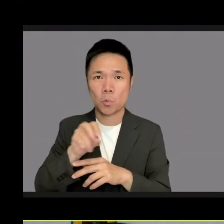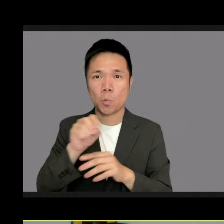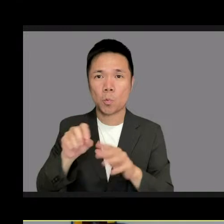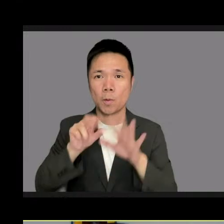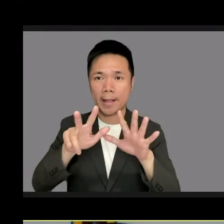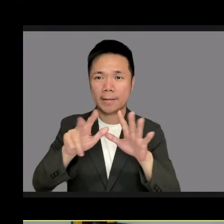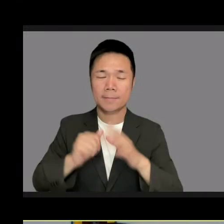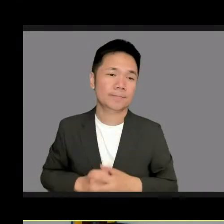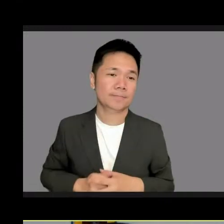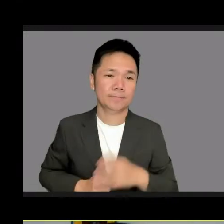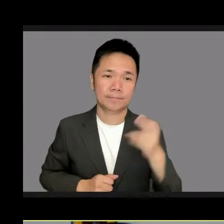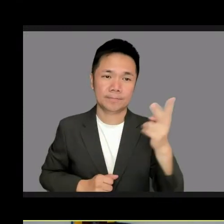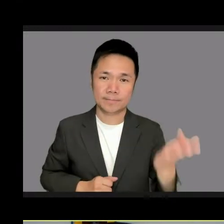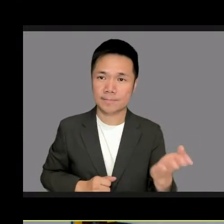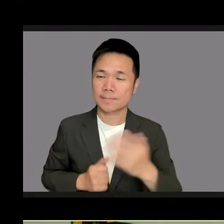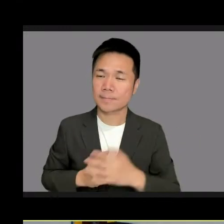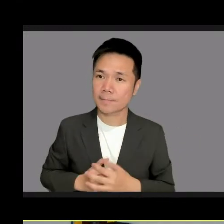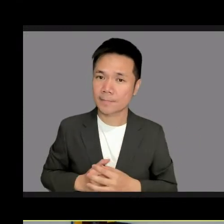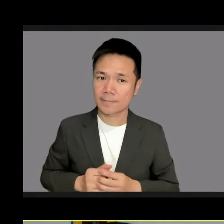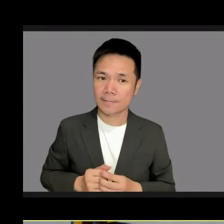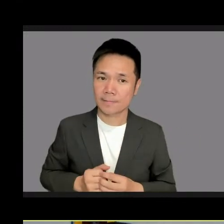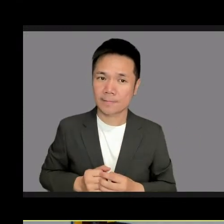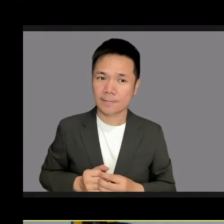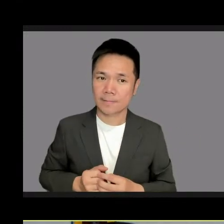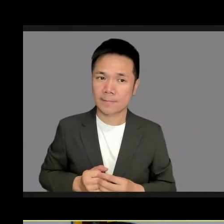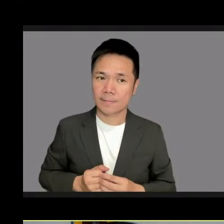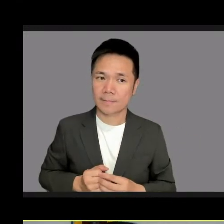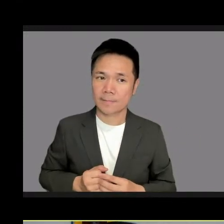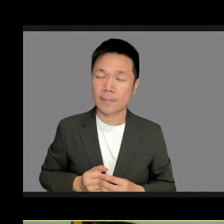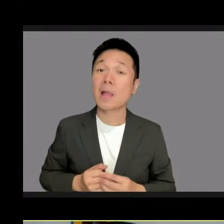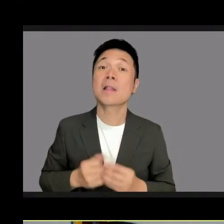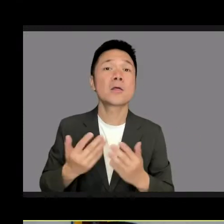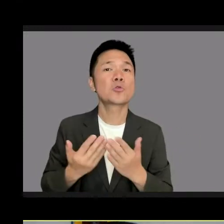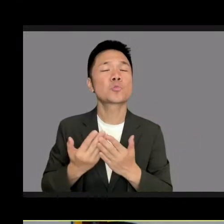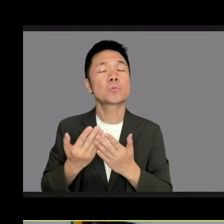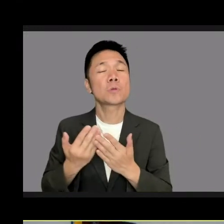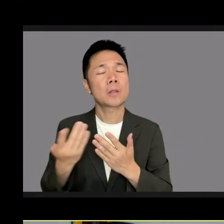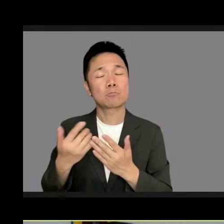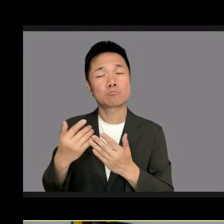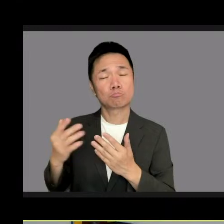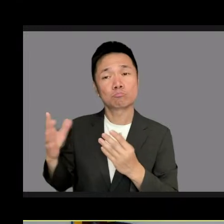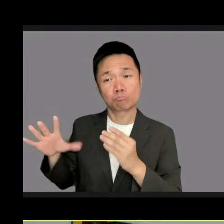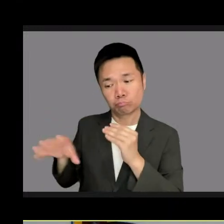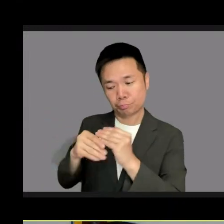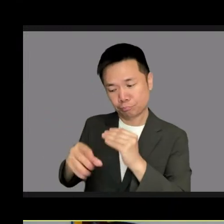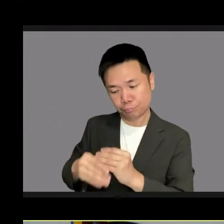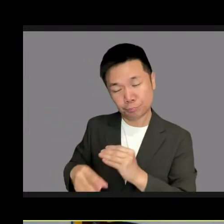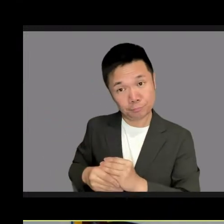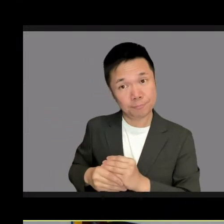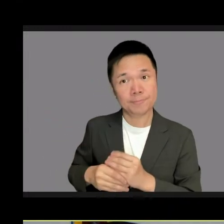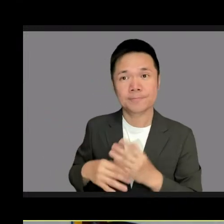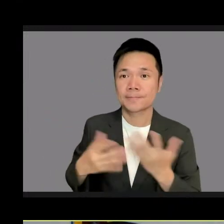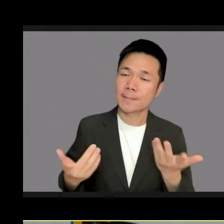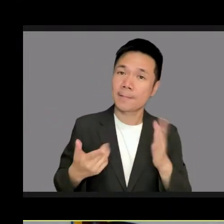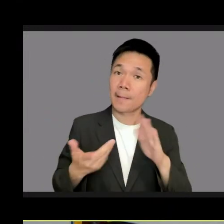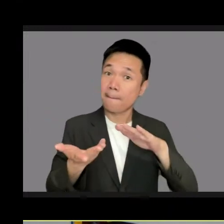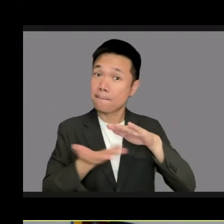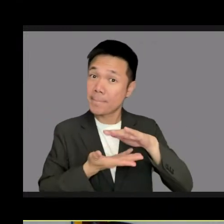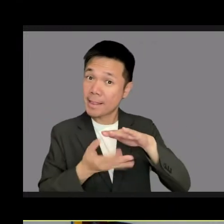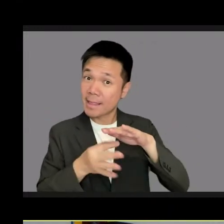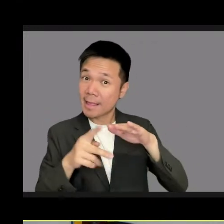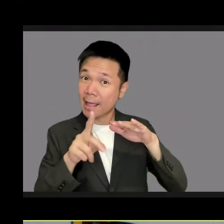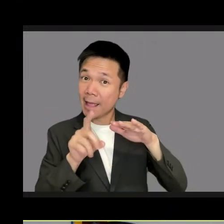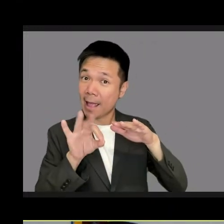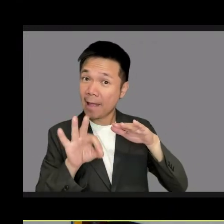to these new components that were there on the net, like PDFs or text